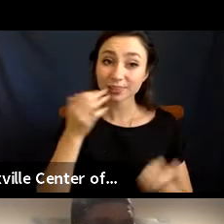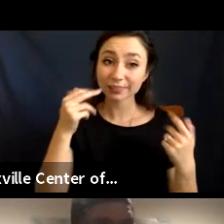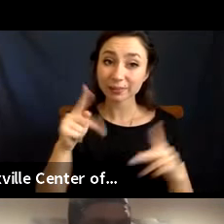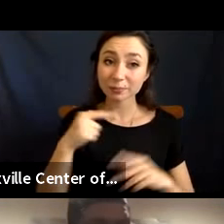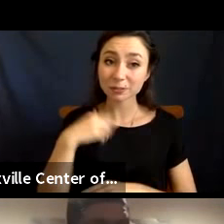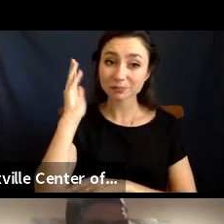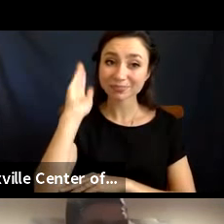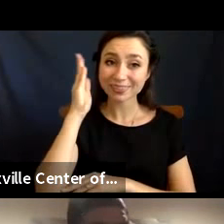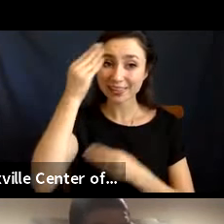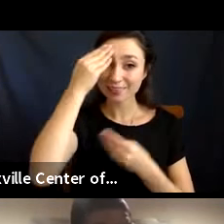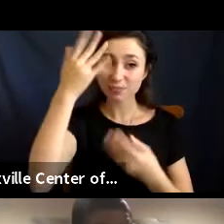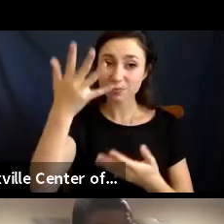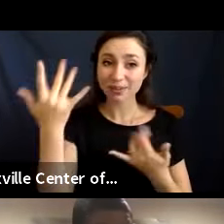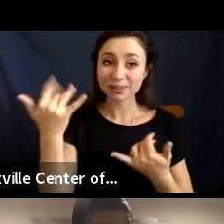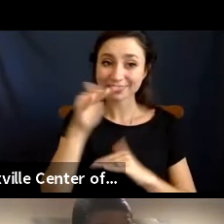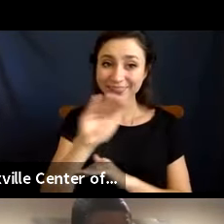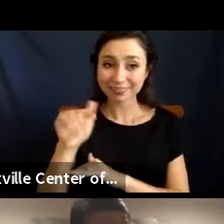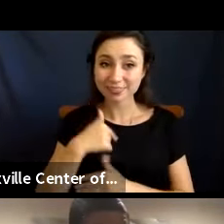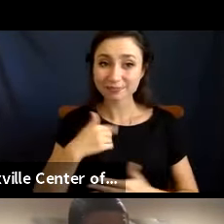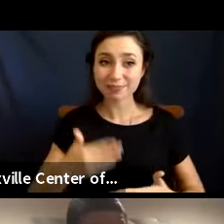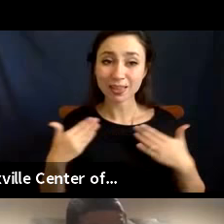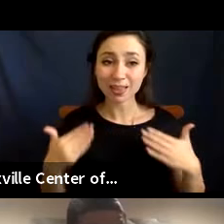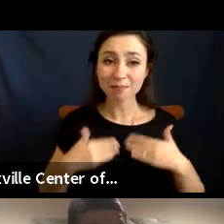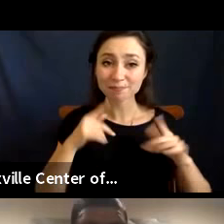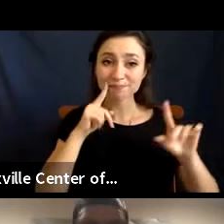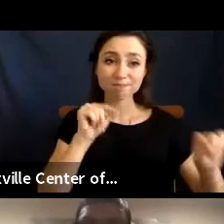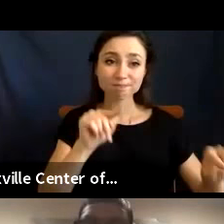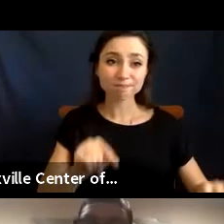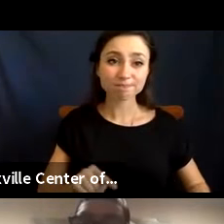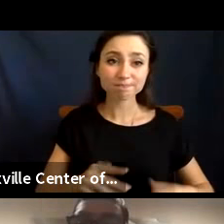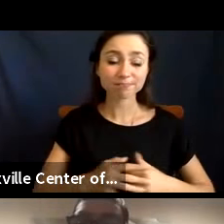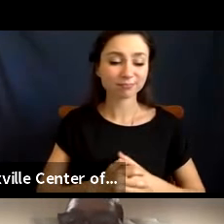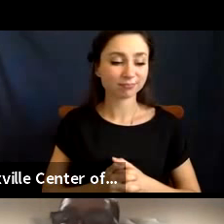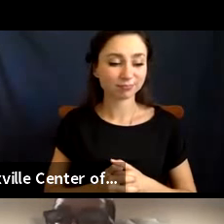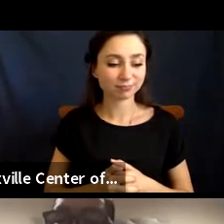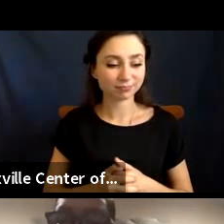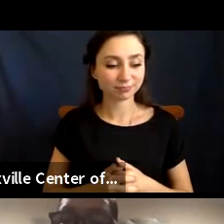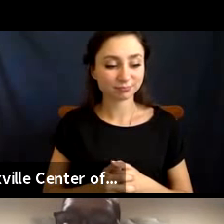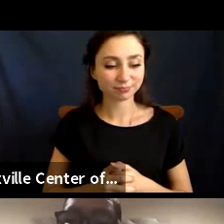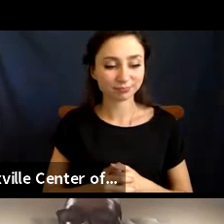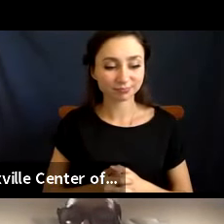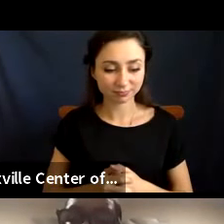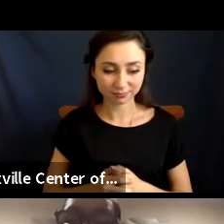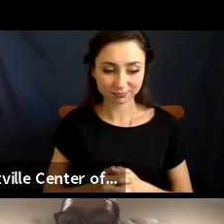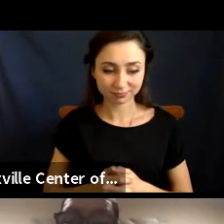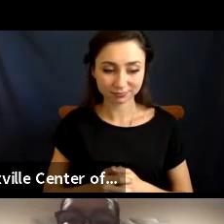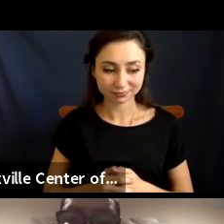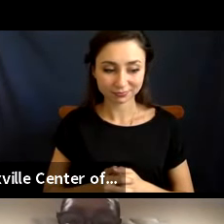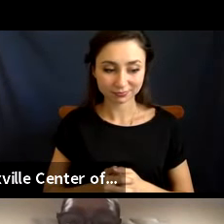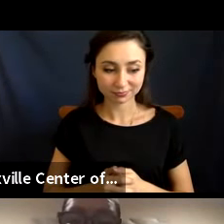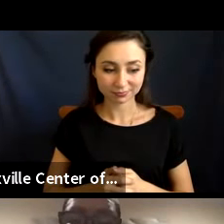information to you this evening, and I'm happy to answer any questions that you may have.